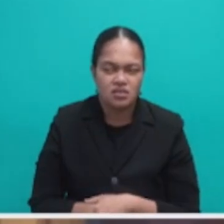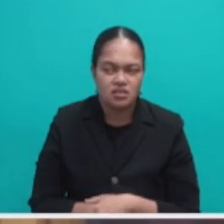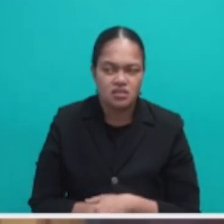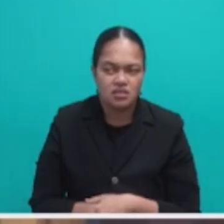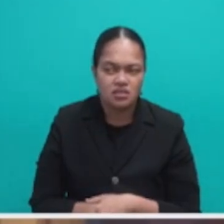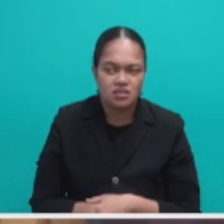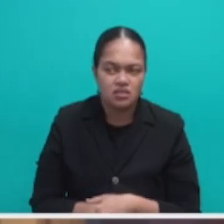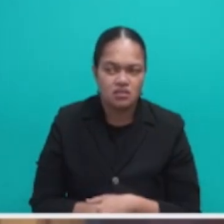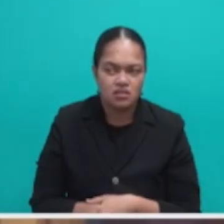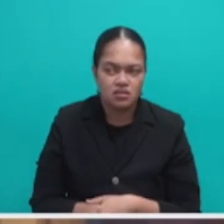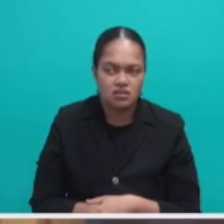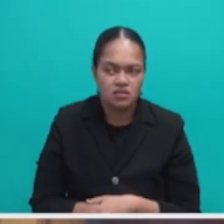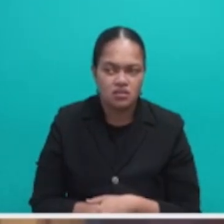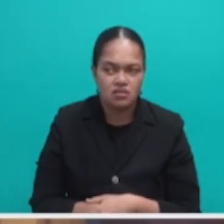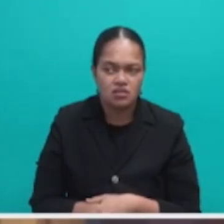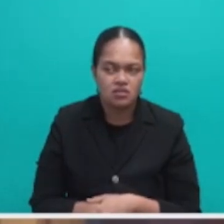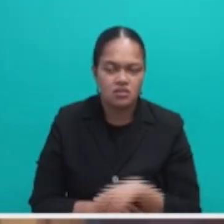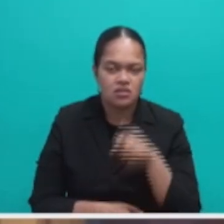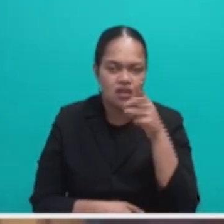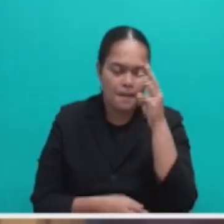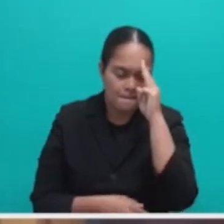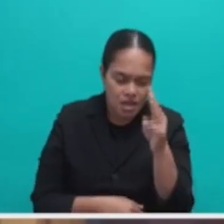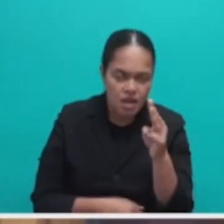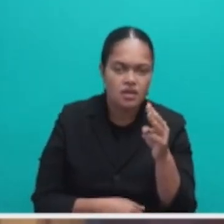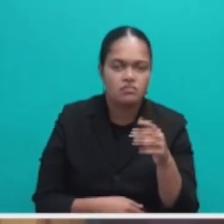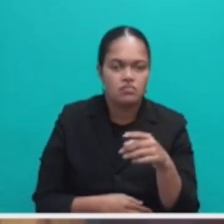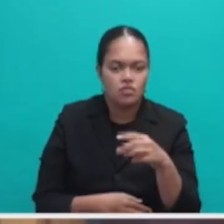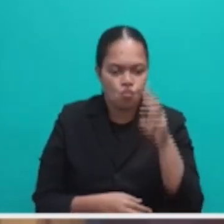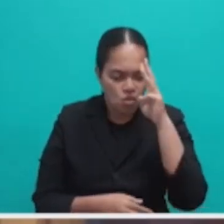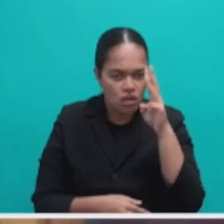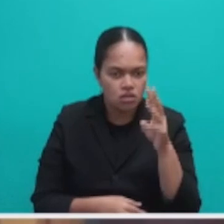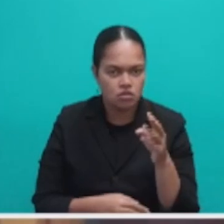And Madam Deputy Speaker wisely ruled against it yesterday.